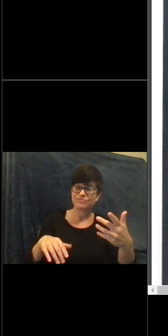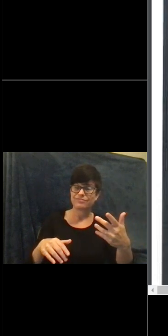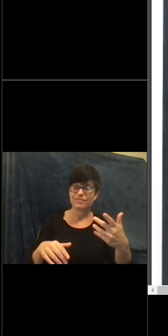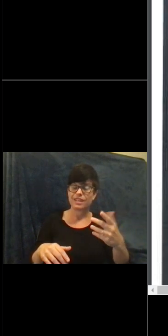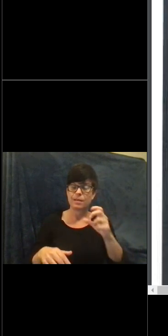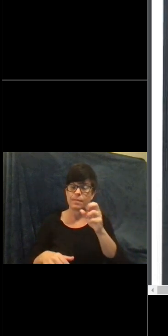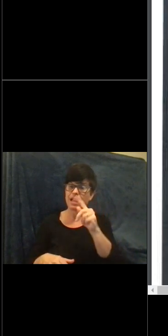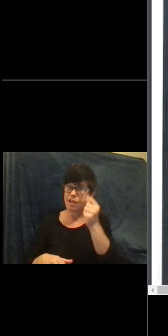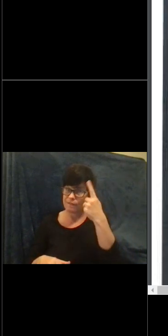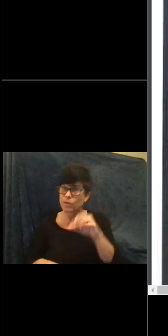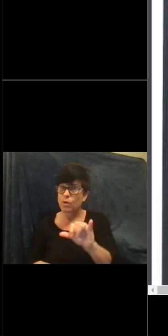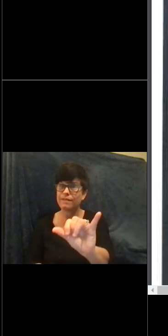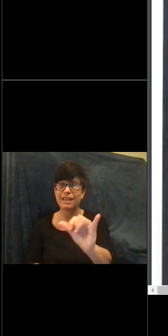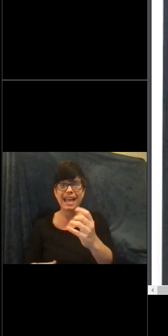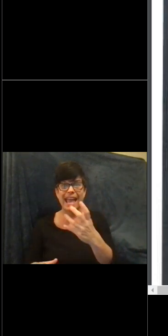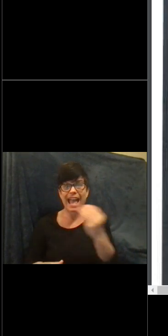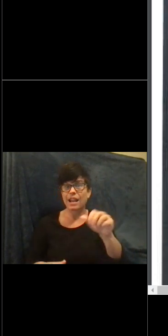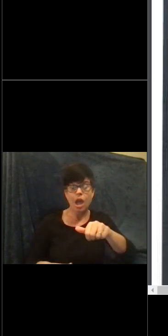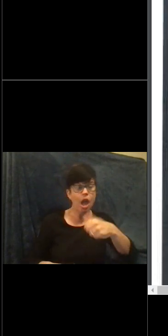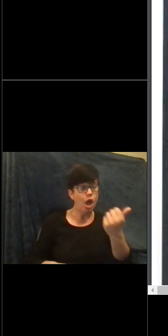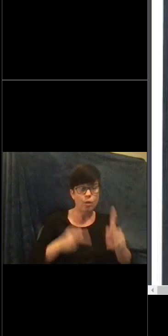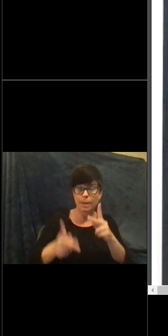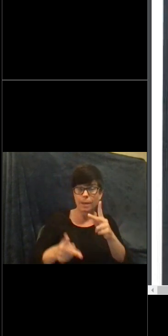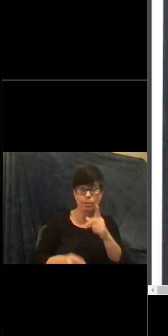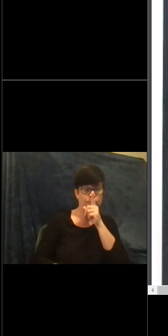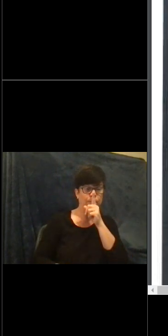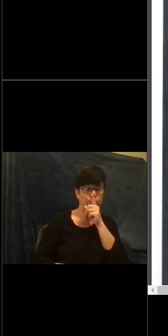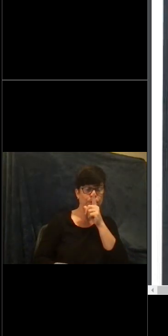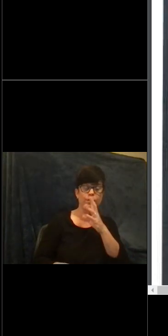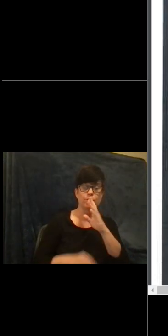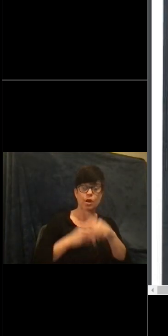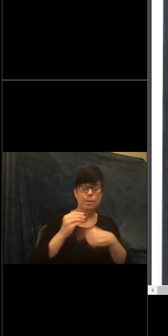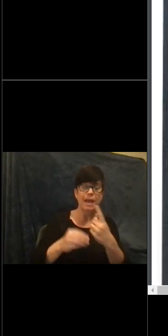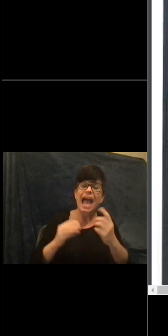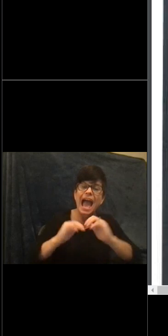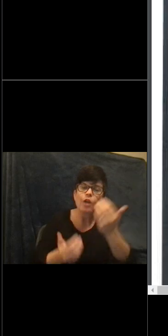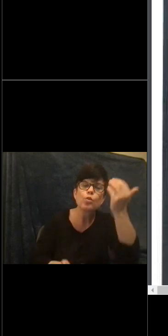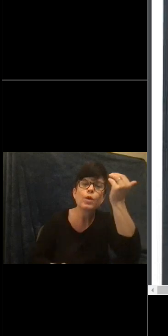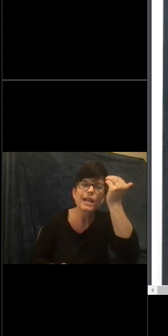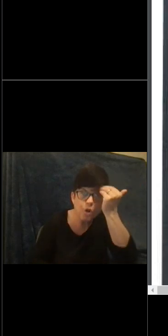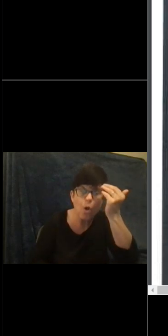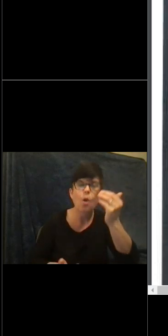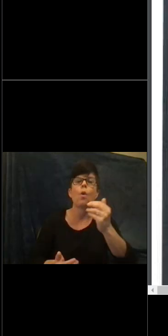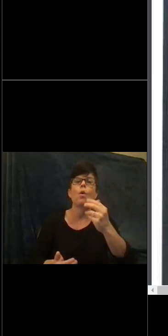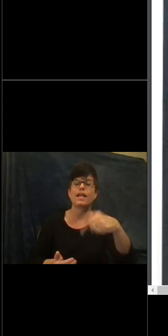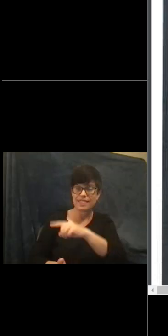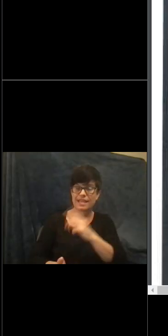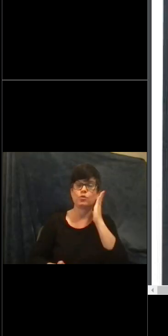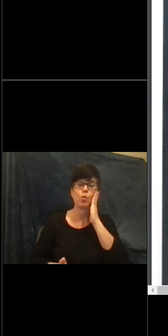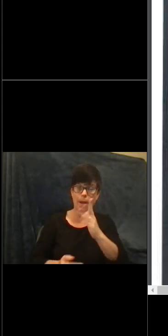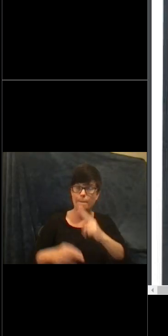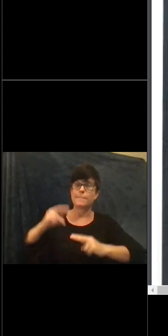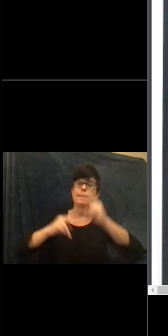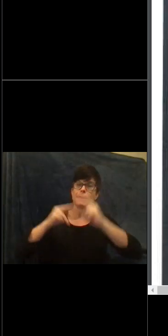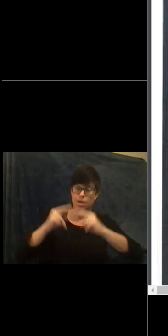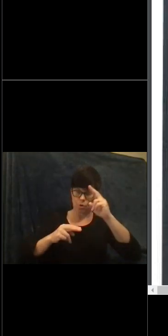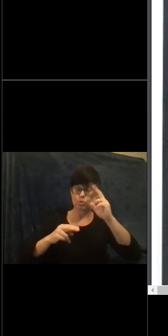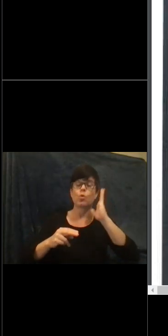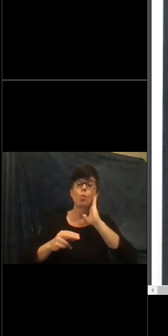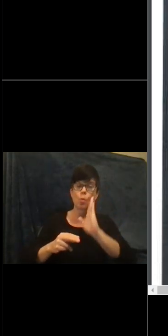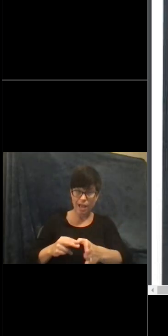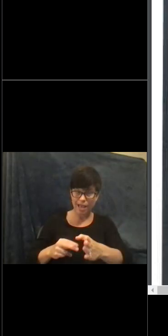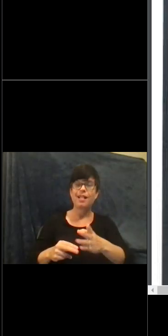is, how do we know it's going to get built? This could be flipped, right? Where's the financing? Where's the financing? Is there